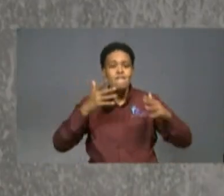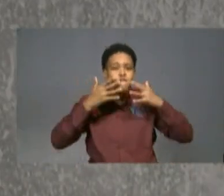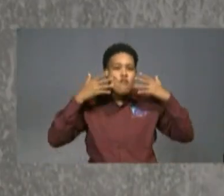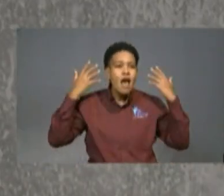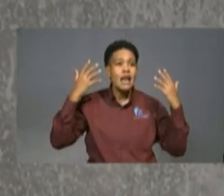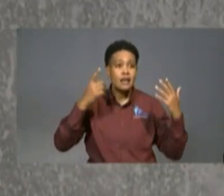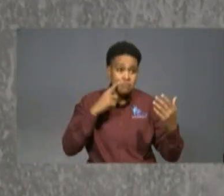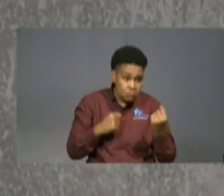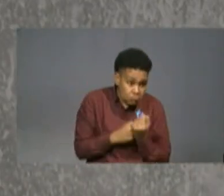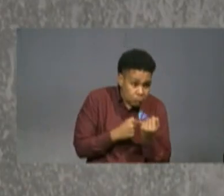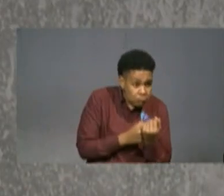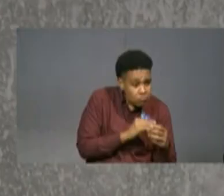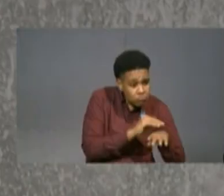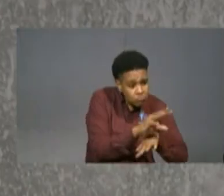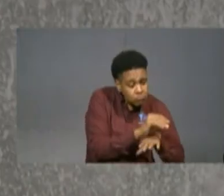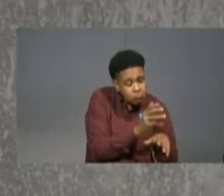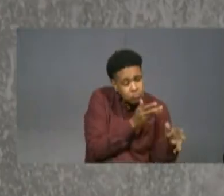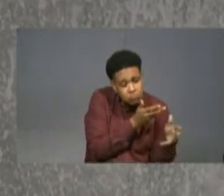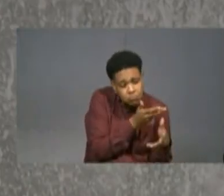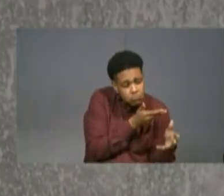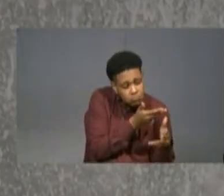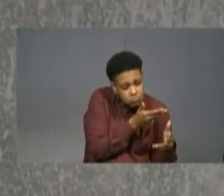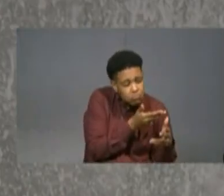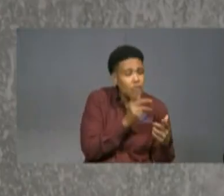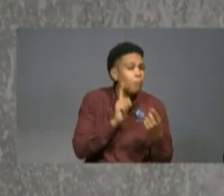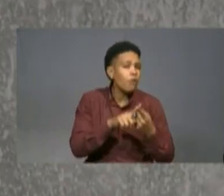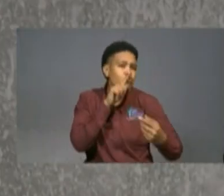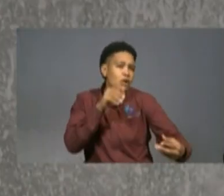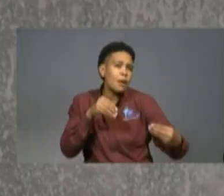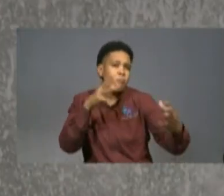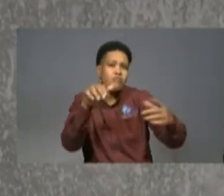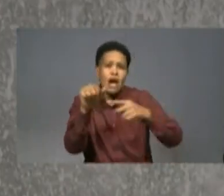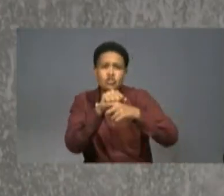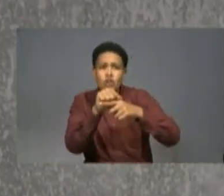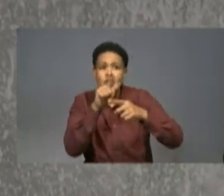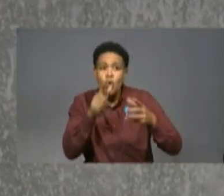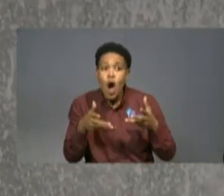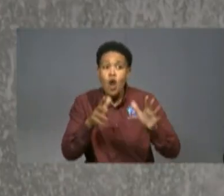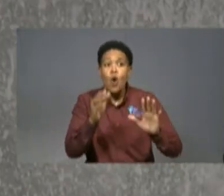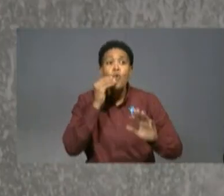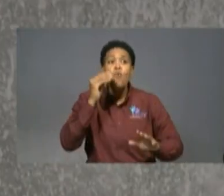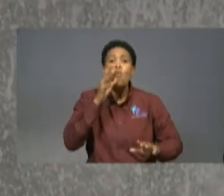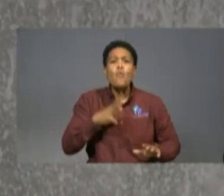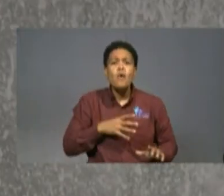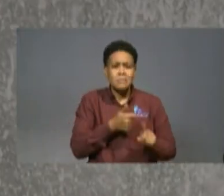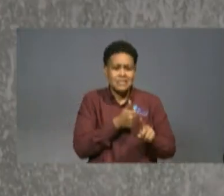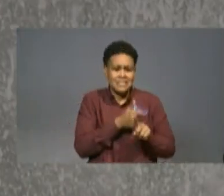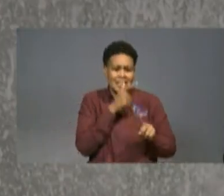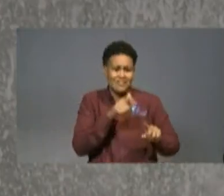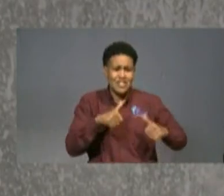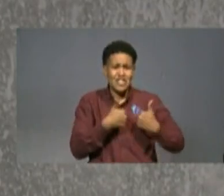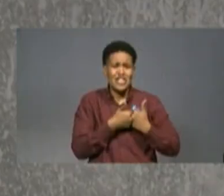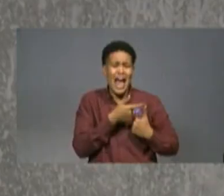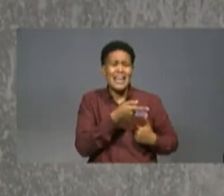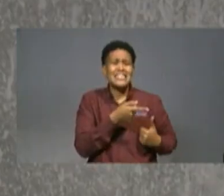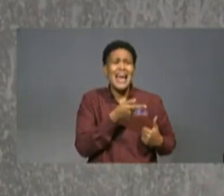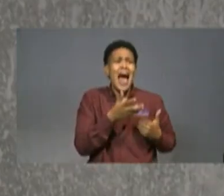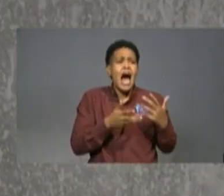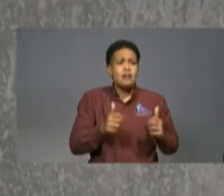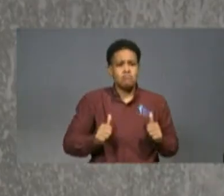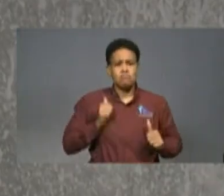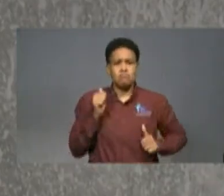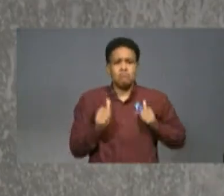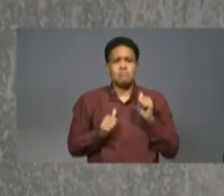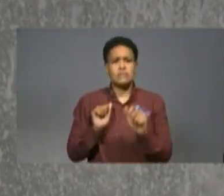counseling services, they'll provide training to allow women who are coming from challenging circumstances to reassert themselves